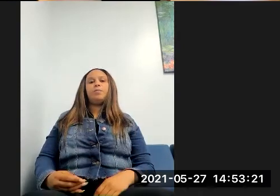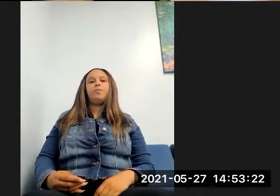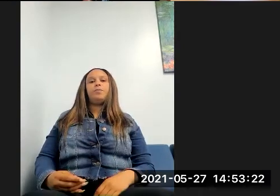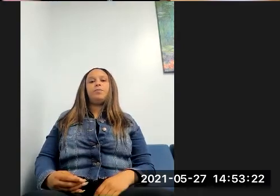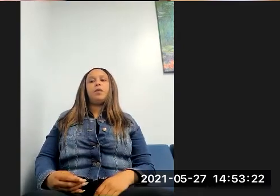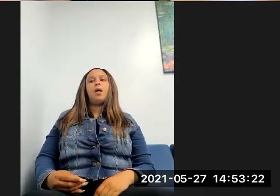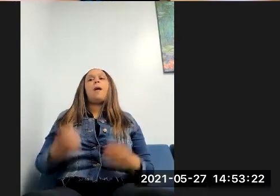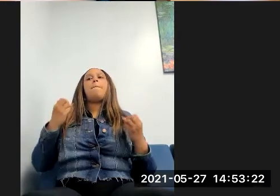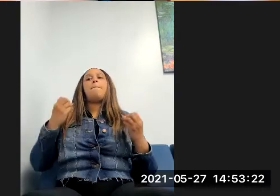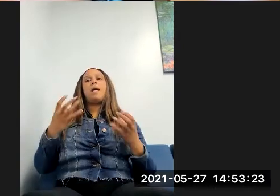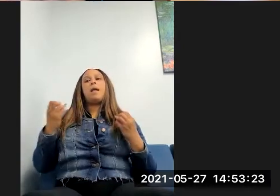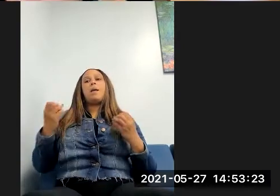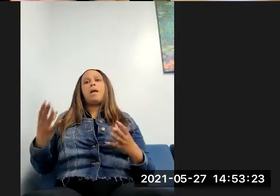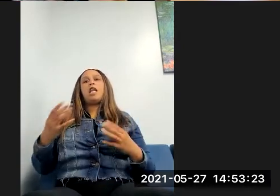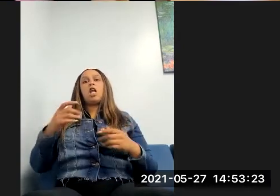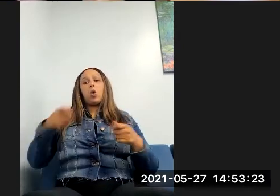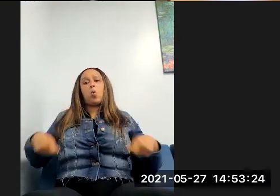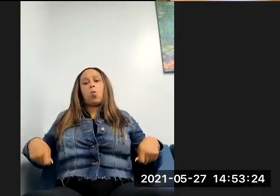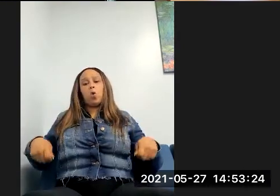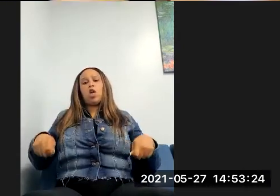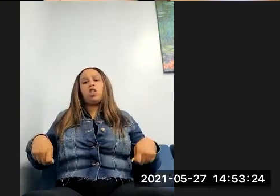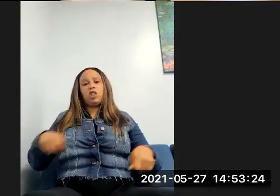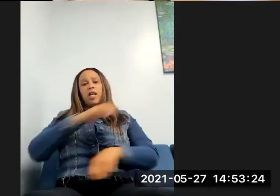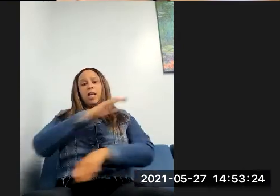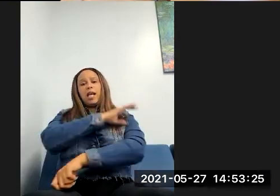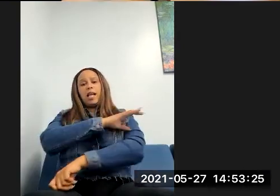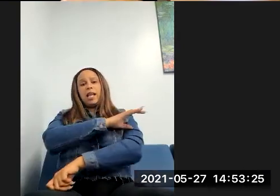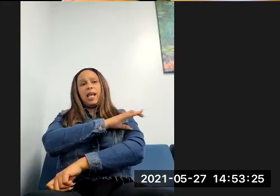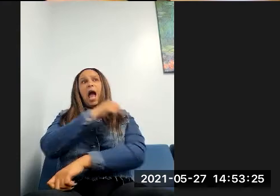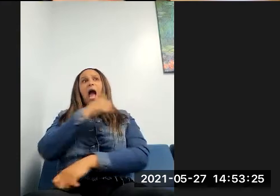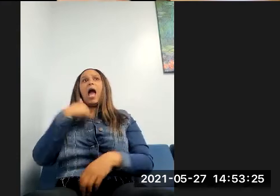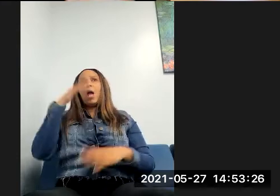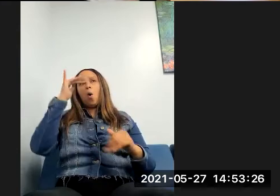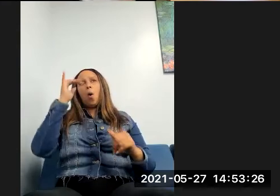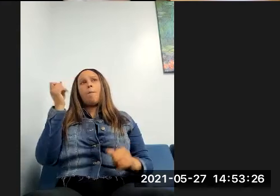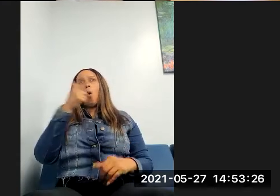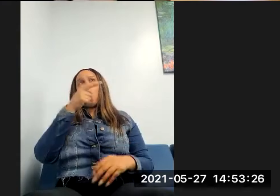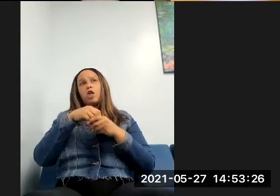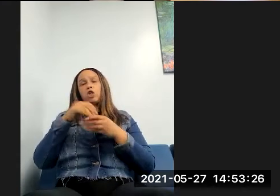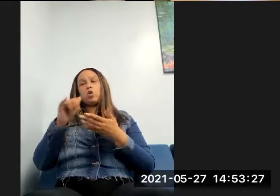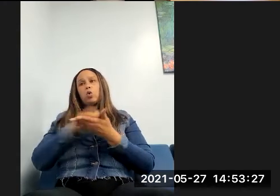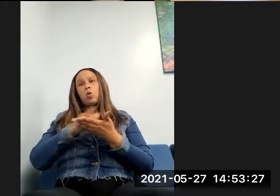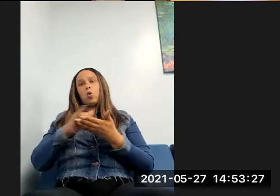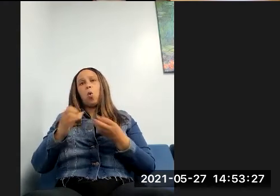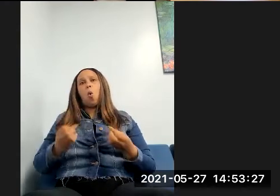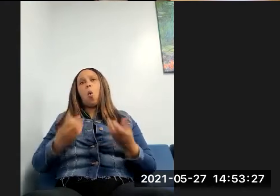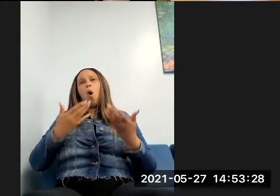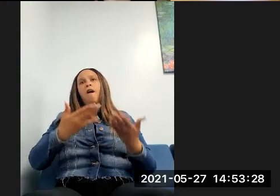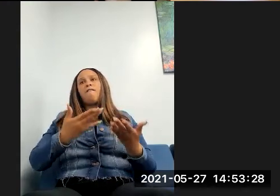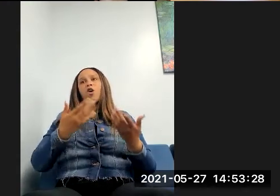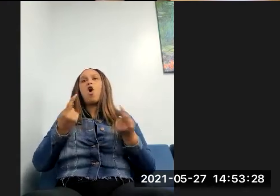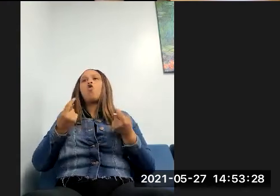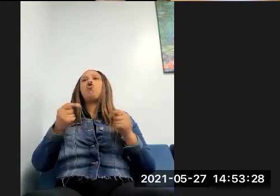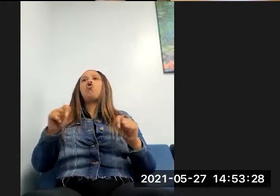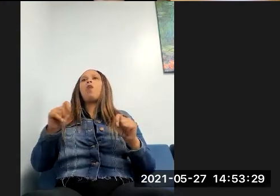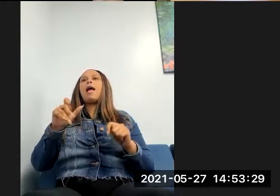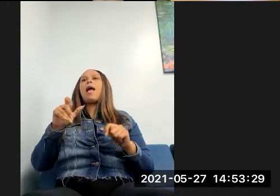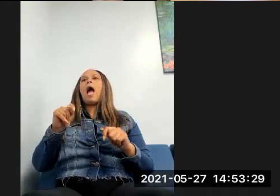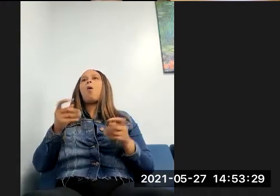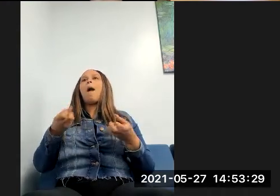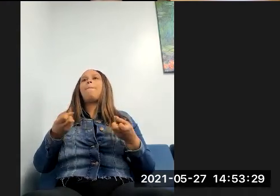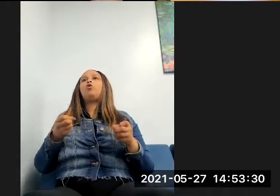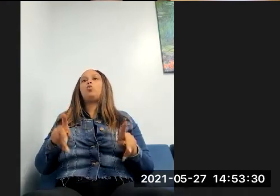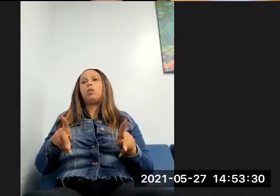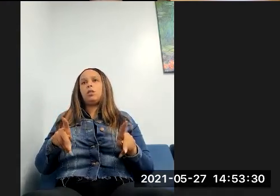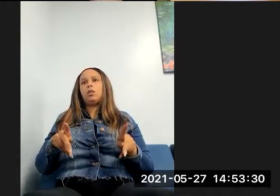Many wheelchair clinics, I would hope all of them in New York City, offer a trial opportunity. And